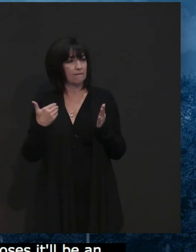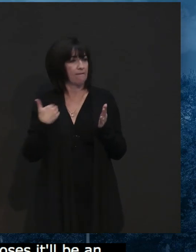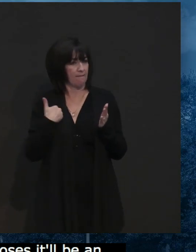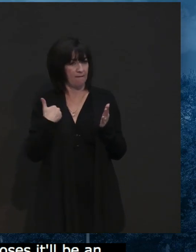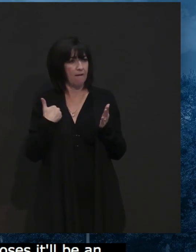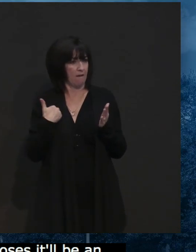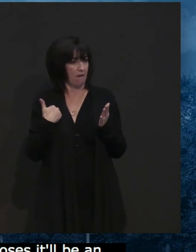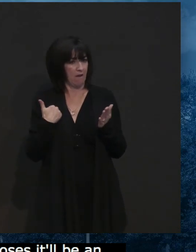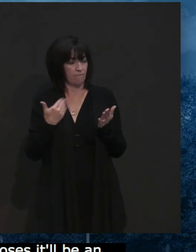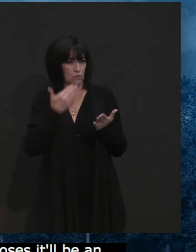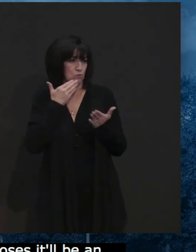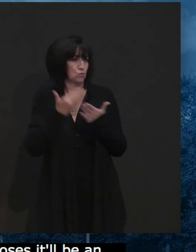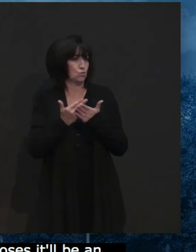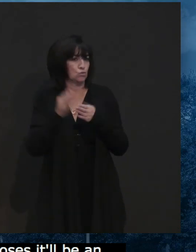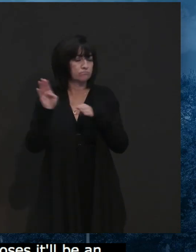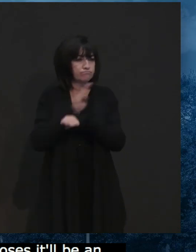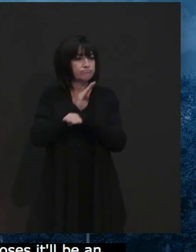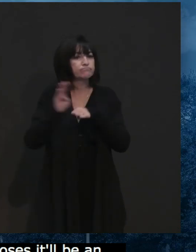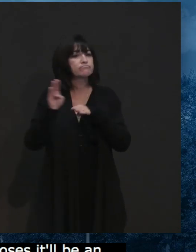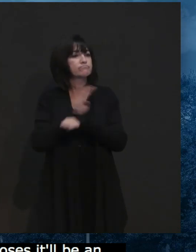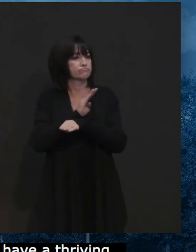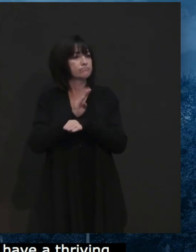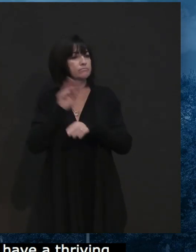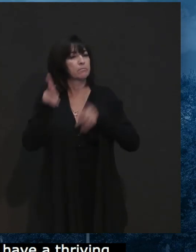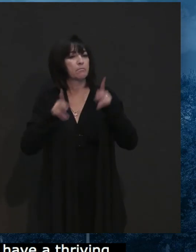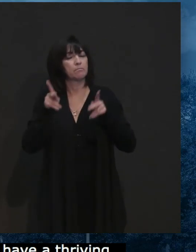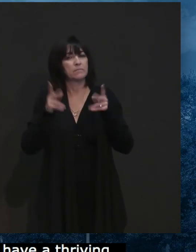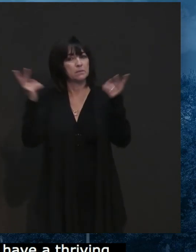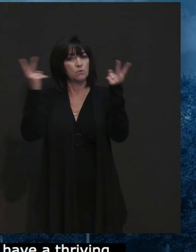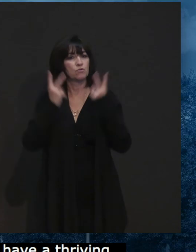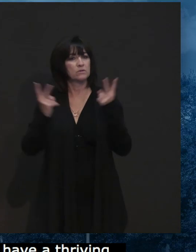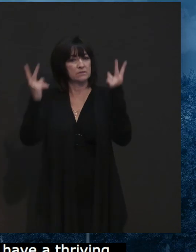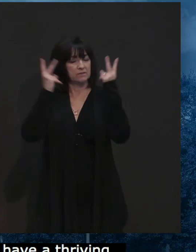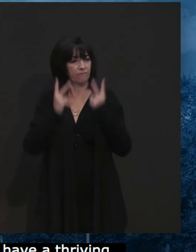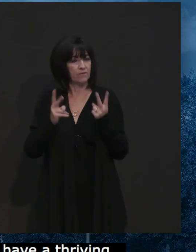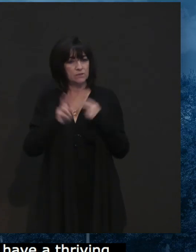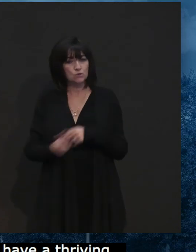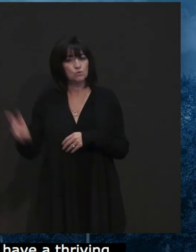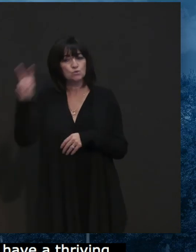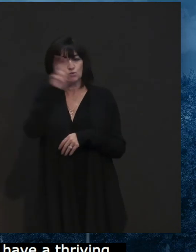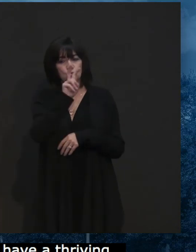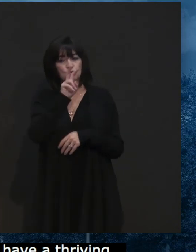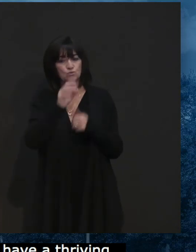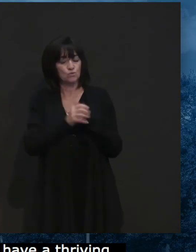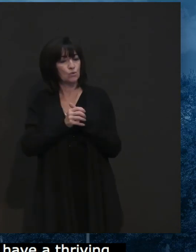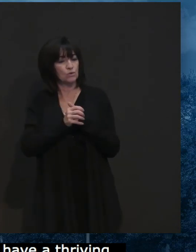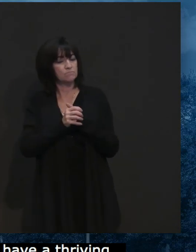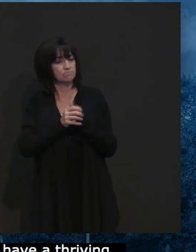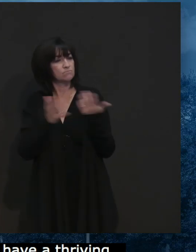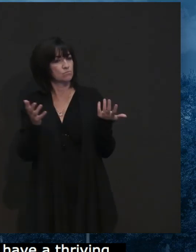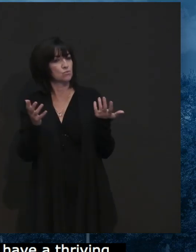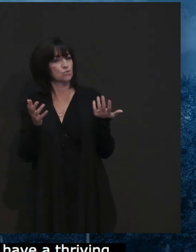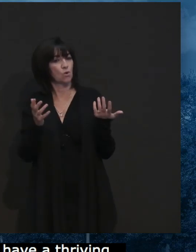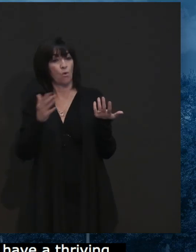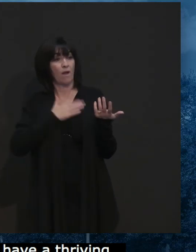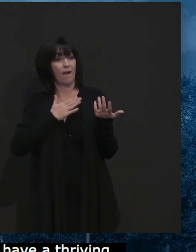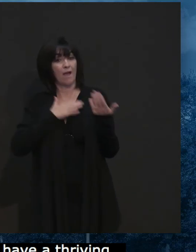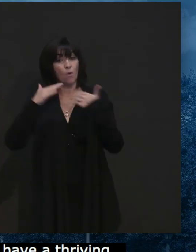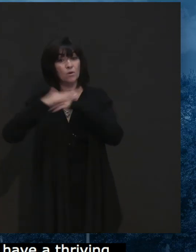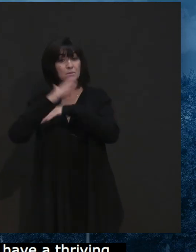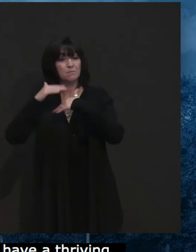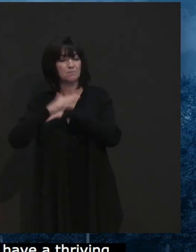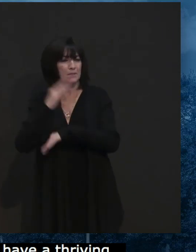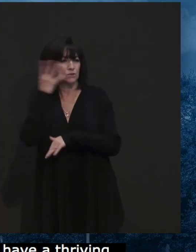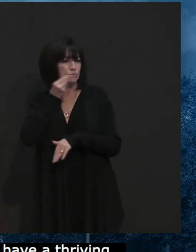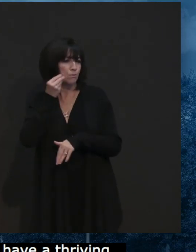already, notwithstanding the effects of COVID-19. Some of the best beaches in the world, just a wonderful place to live and work,